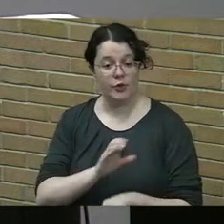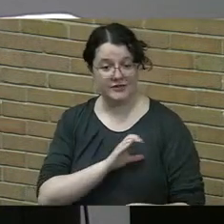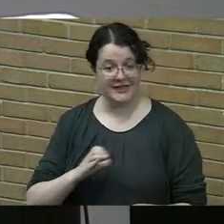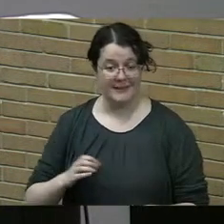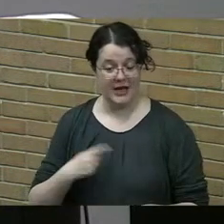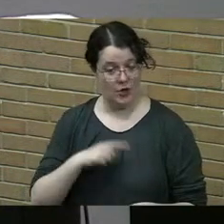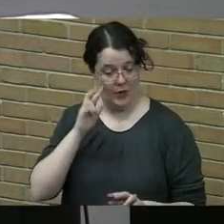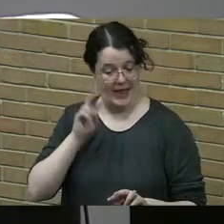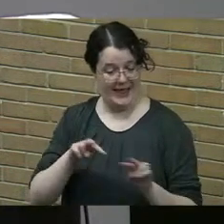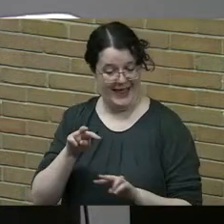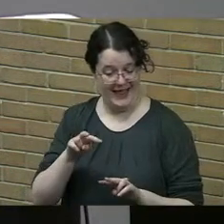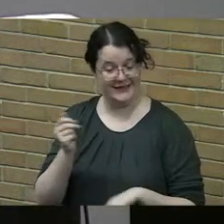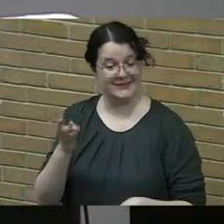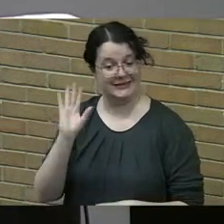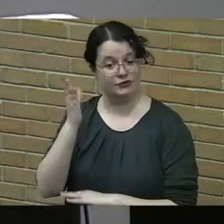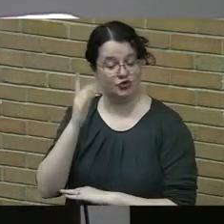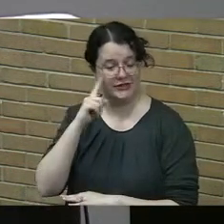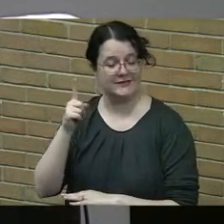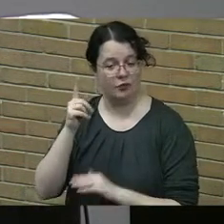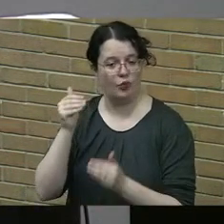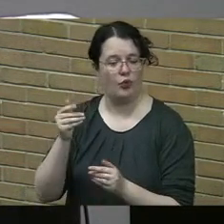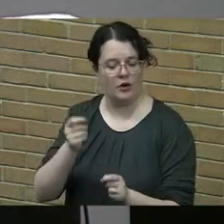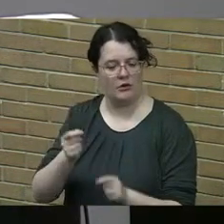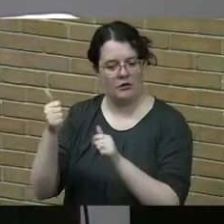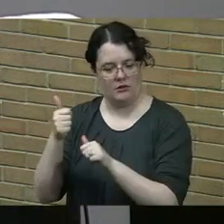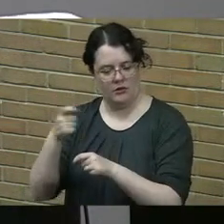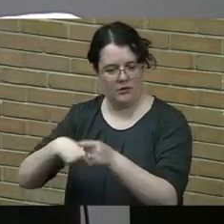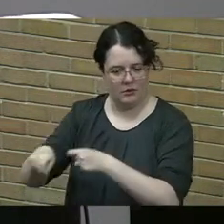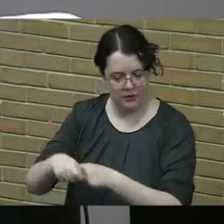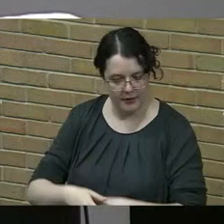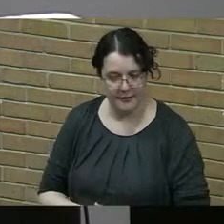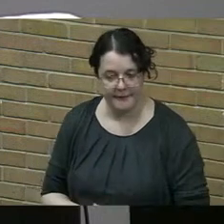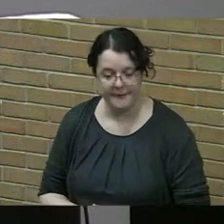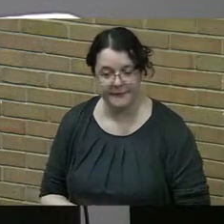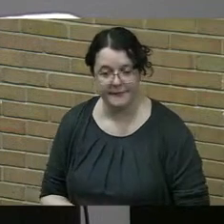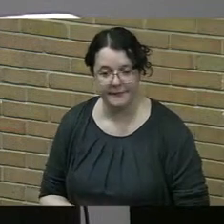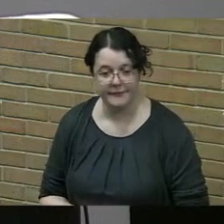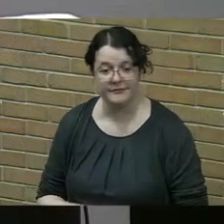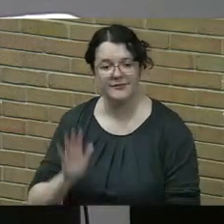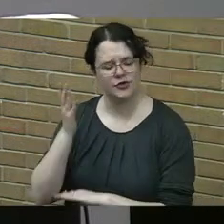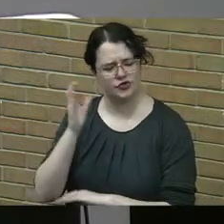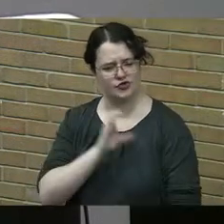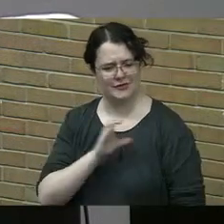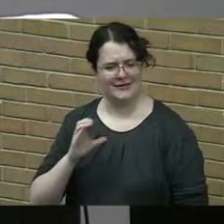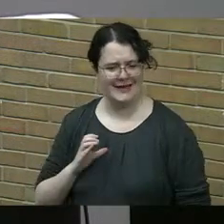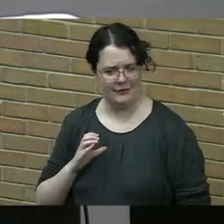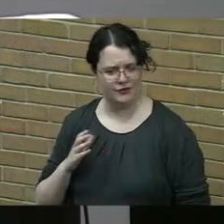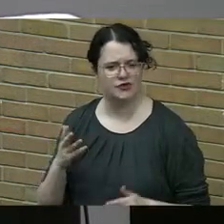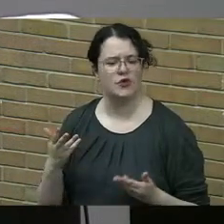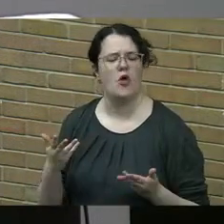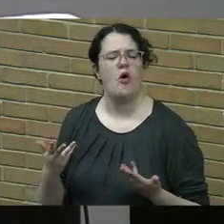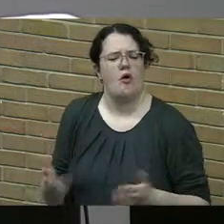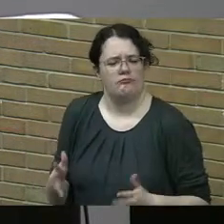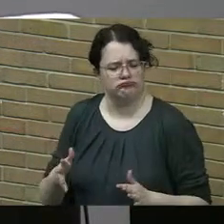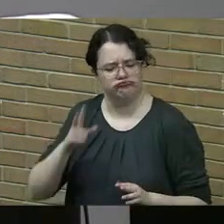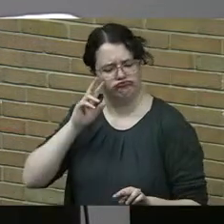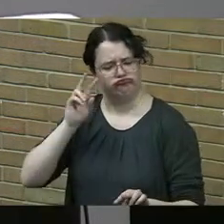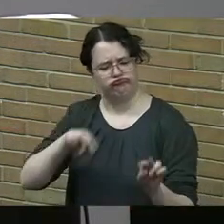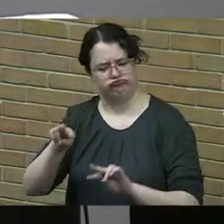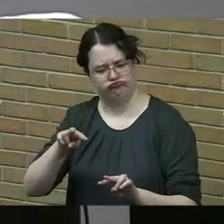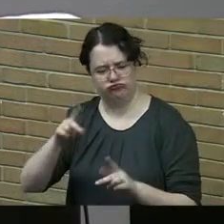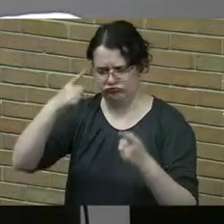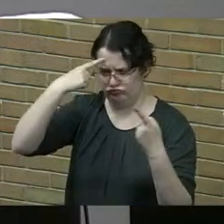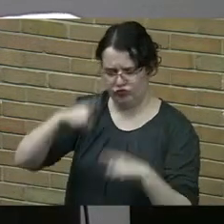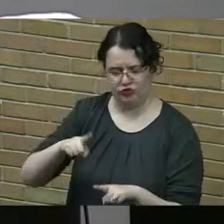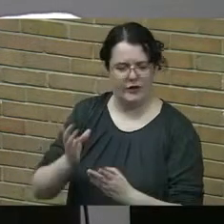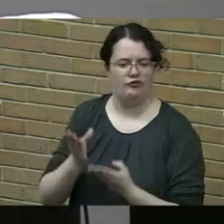following trees for removal and replacement. The Tree Council, as is standard, previously reviewed the trees and concurred with the